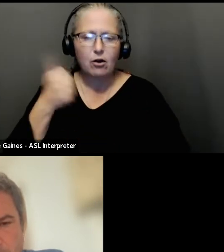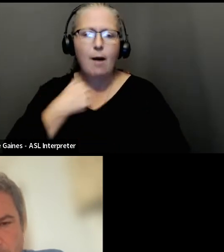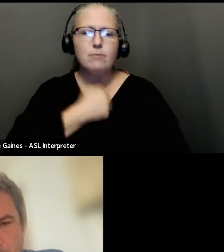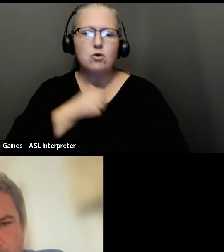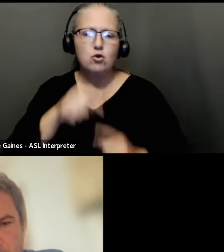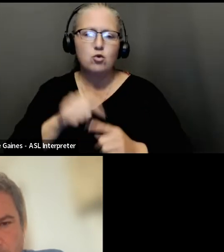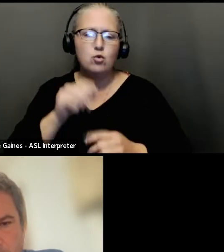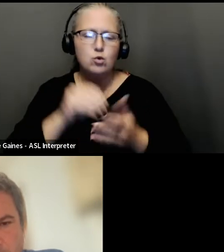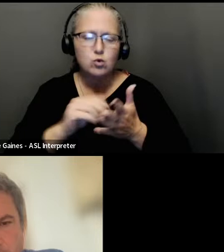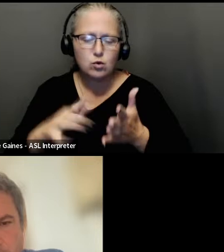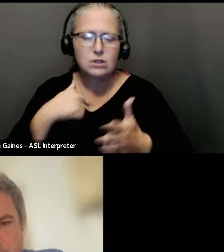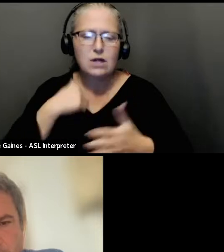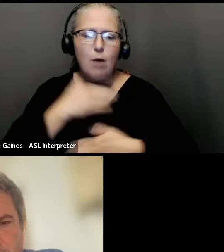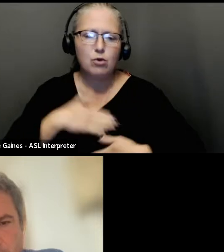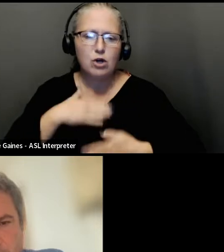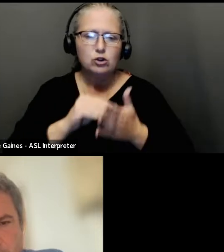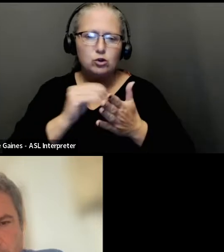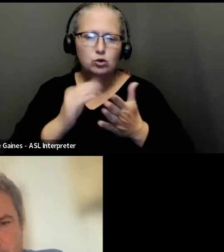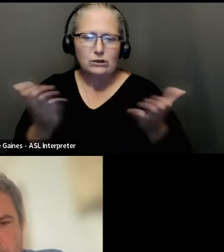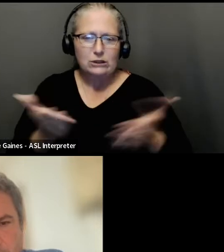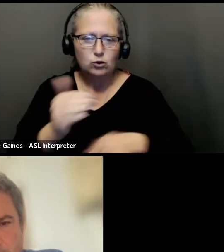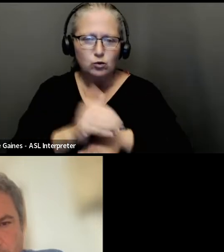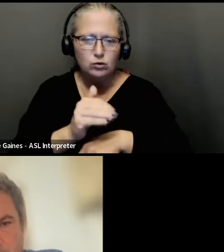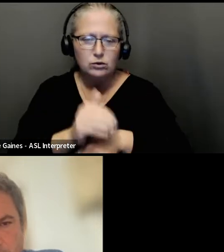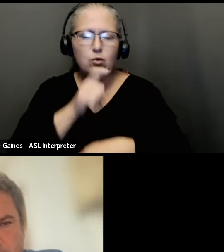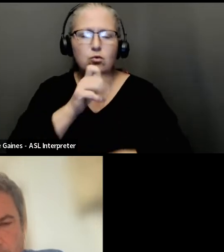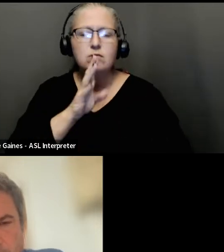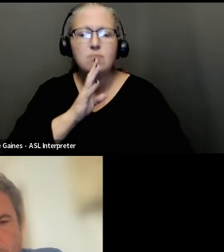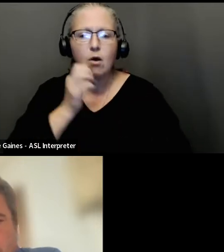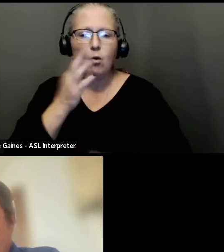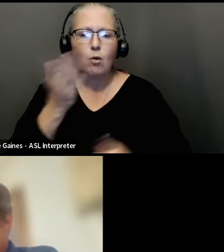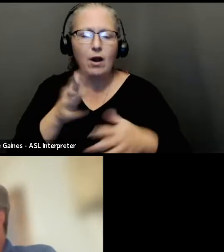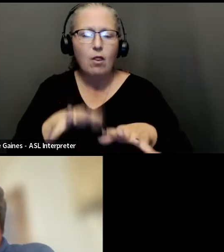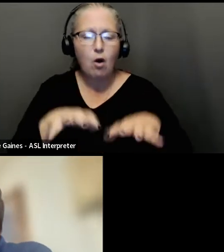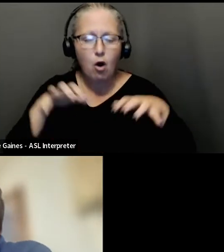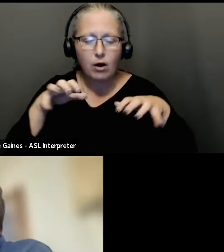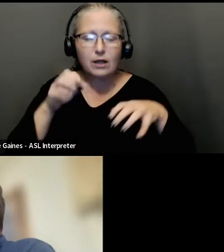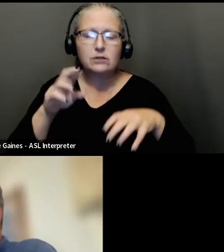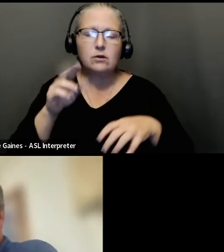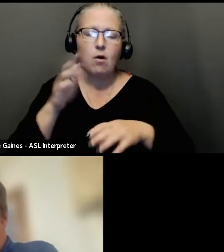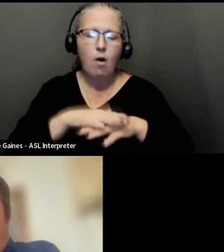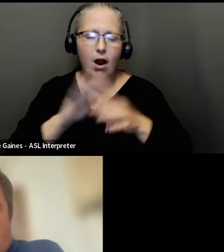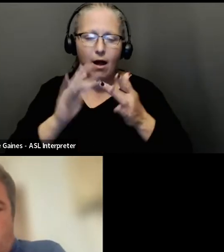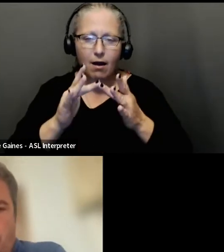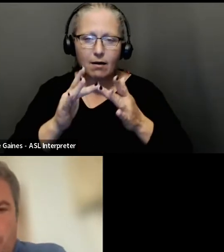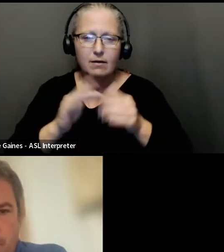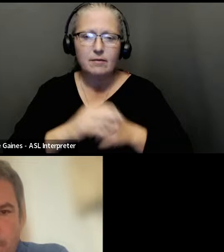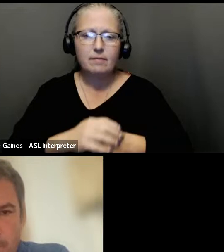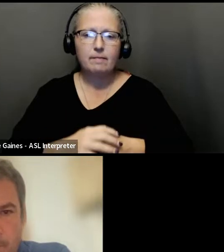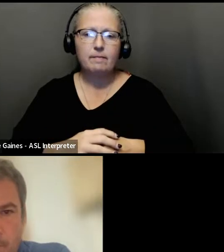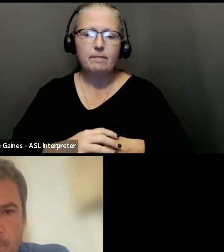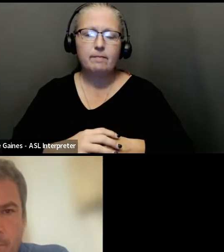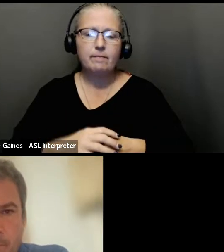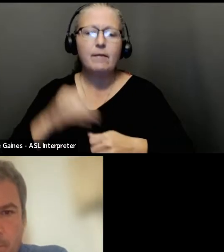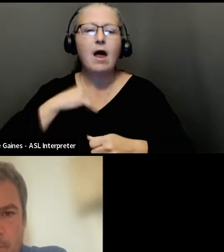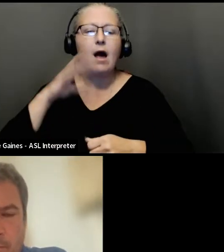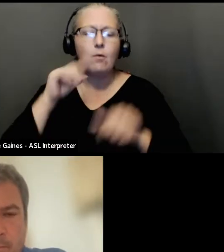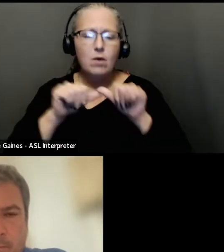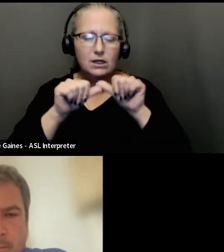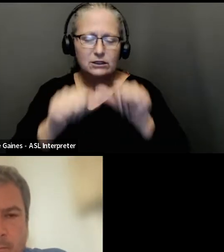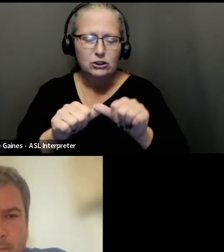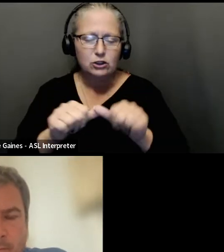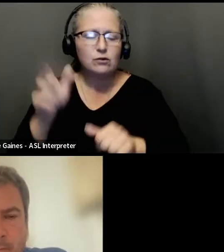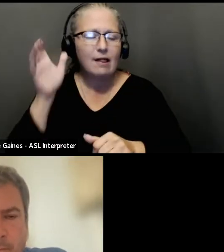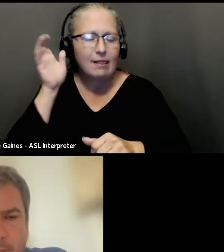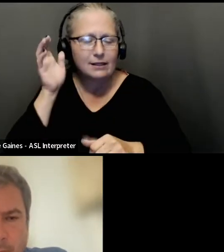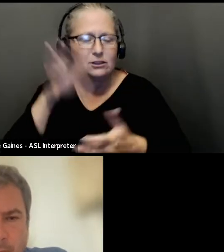students. I appreciate our students that are here tonight that have spoken or that are in the audience or are watching online. And I'll continue to